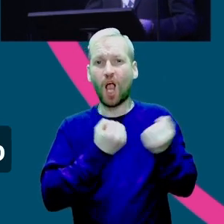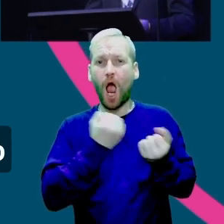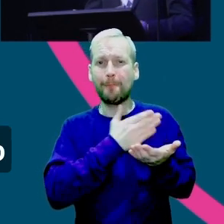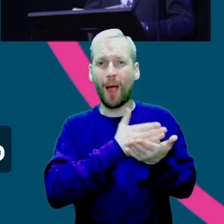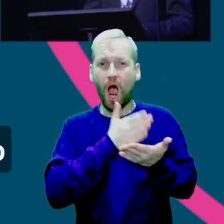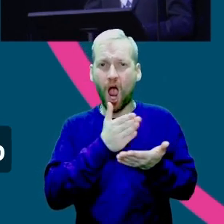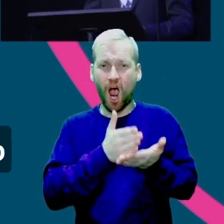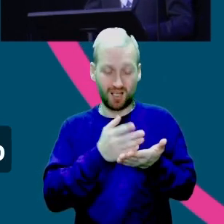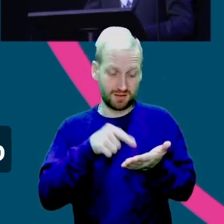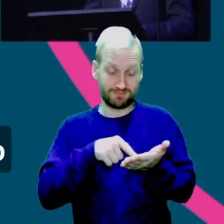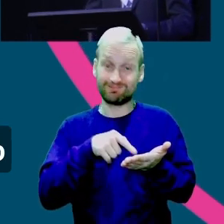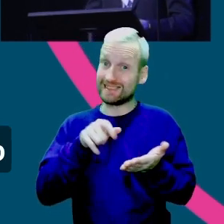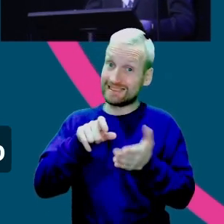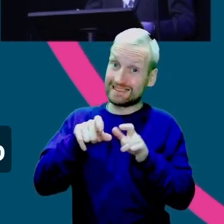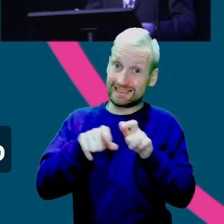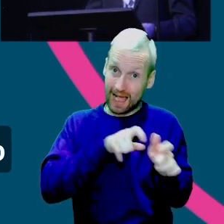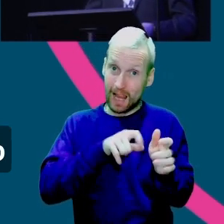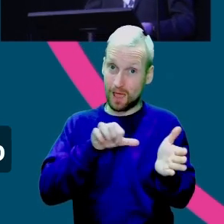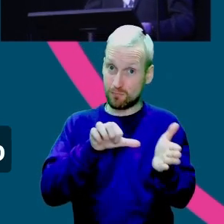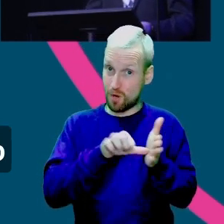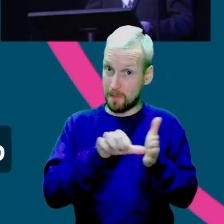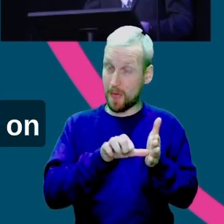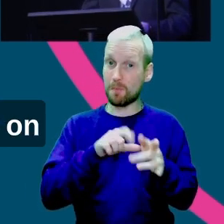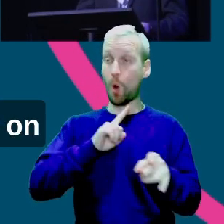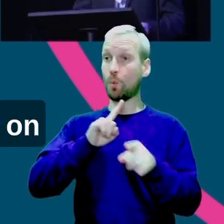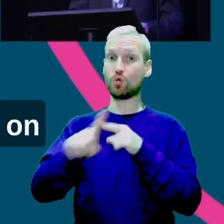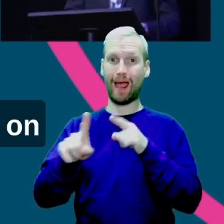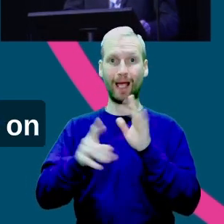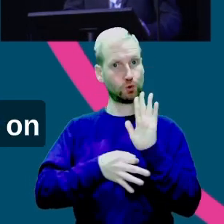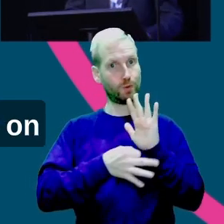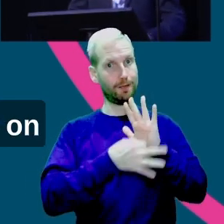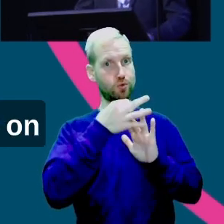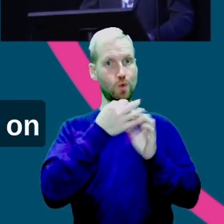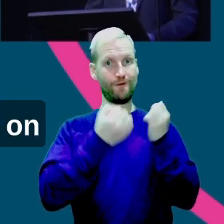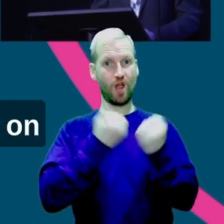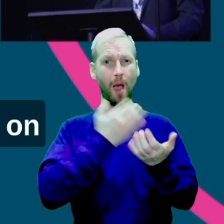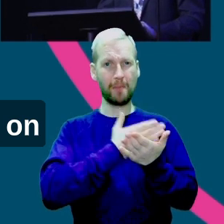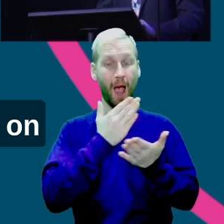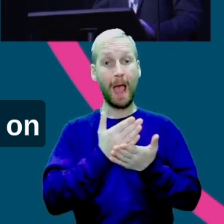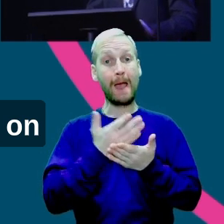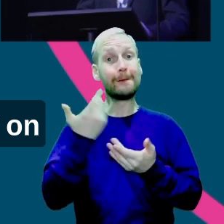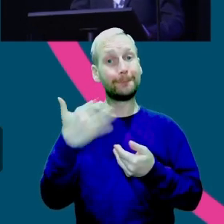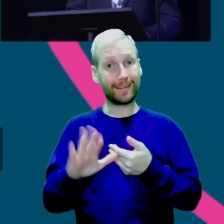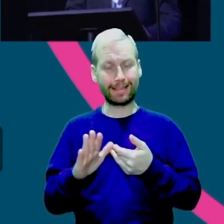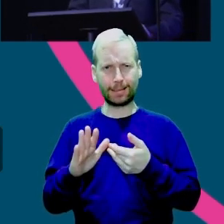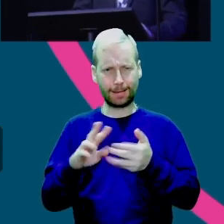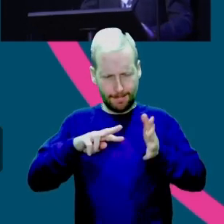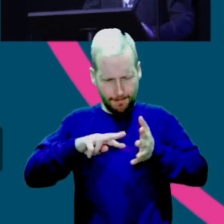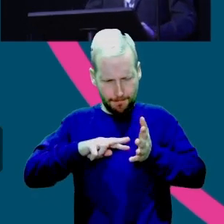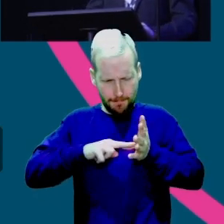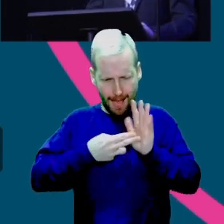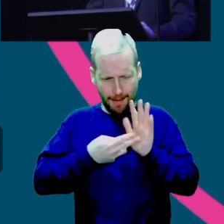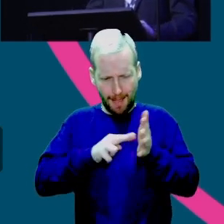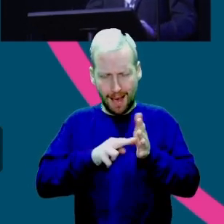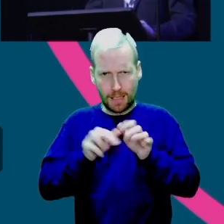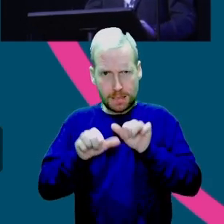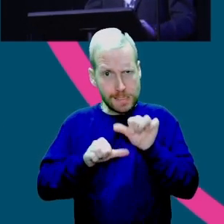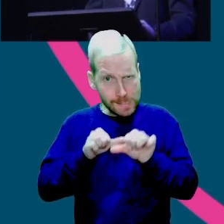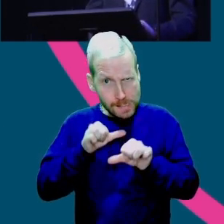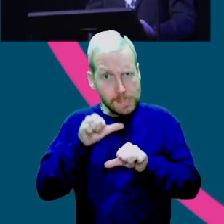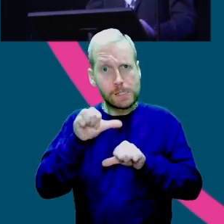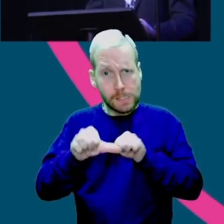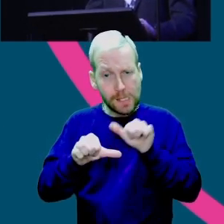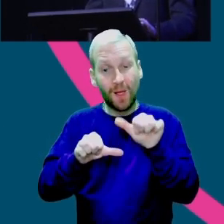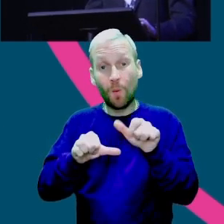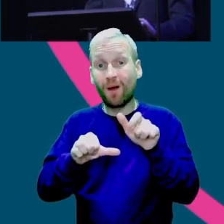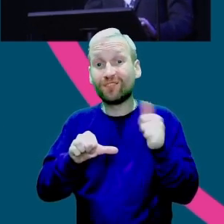current problem on the site, and we are trying rapidly to improve that. And we've made some steps already on that, but we know we've got further to go, and we're going to